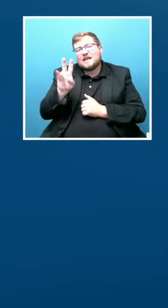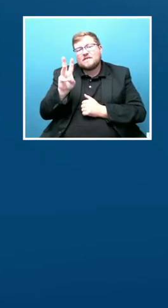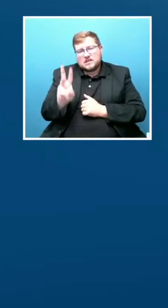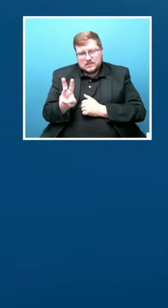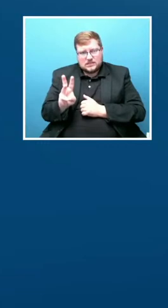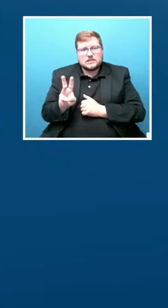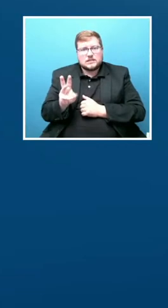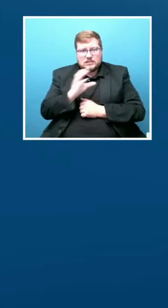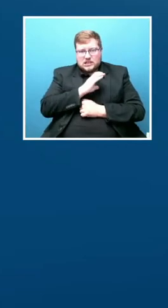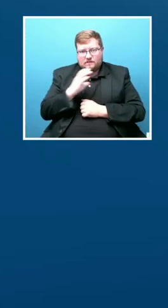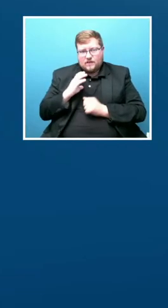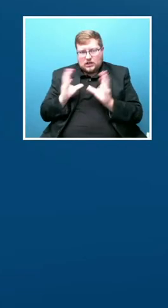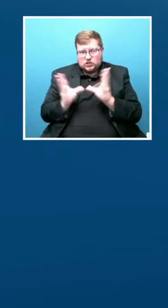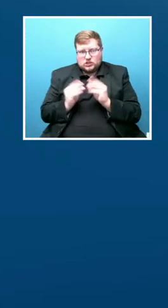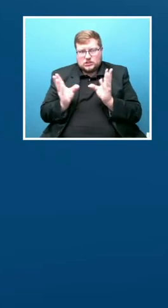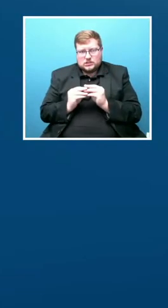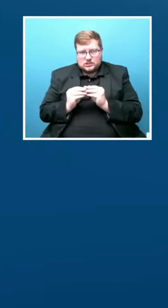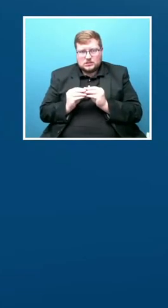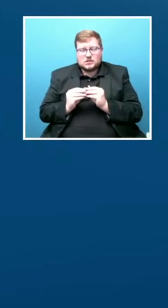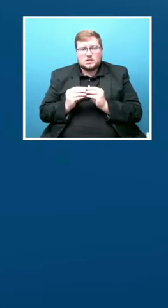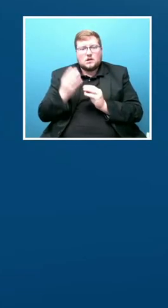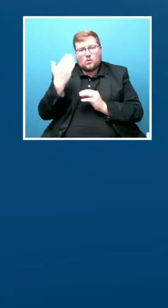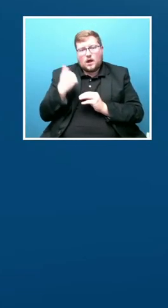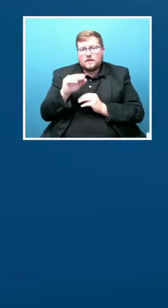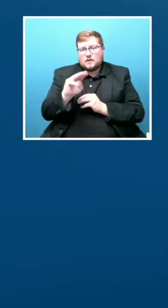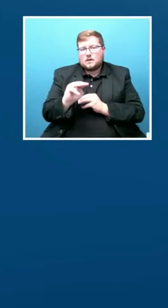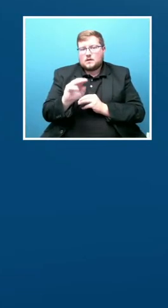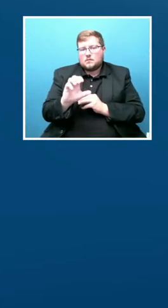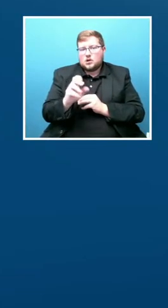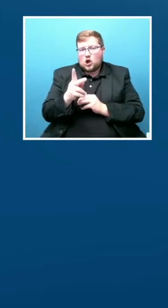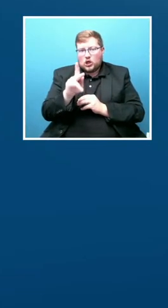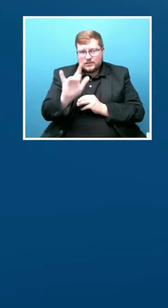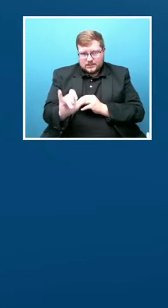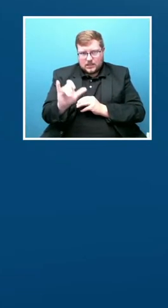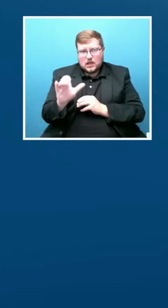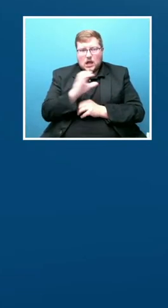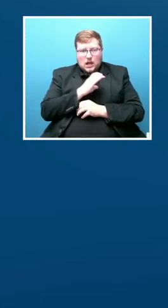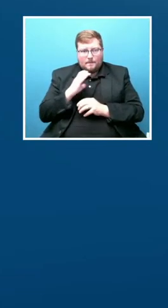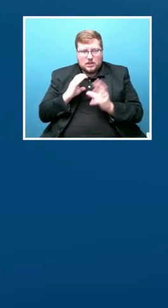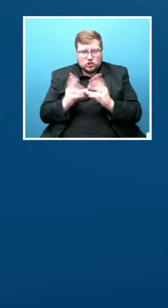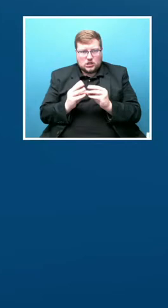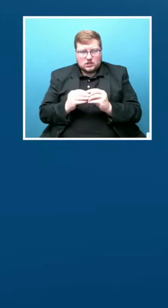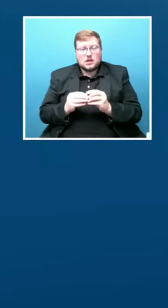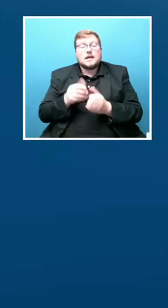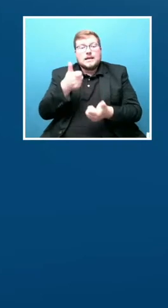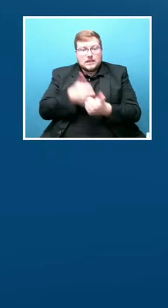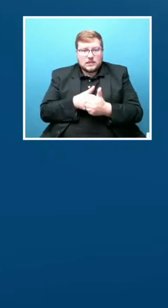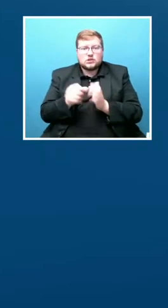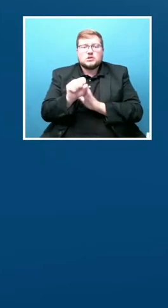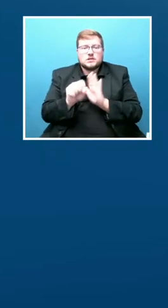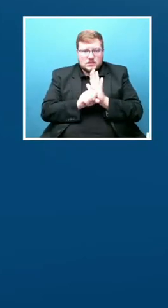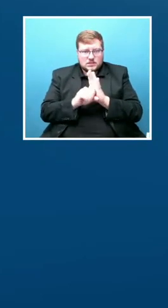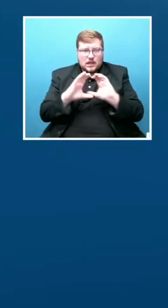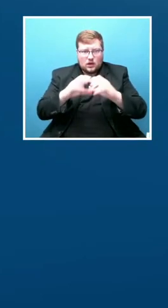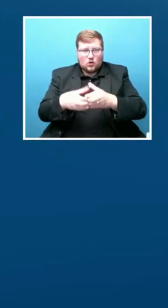convention as a result of the Mikulski Commission. Mm-hmm. And every state party must submit affirmative action plans